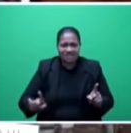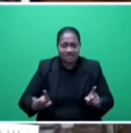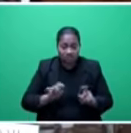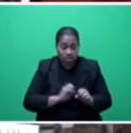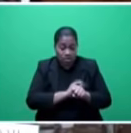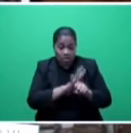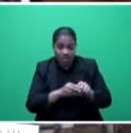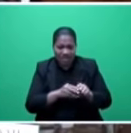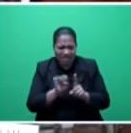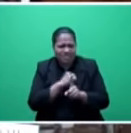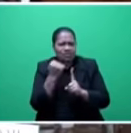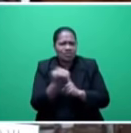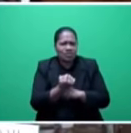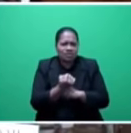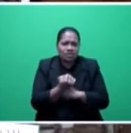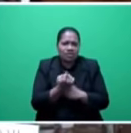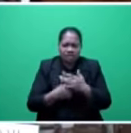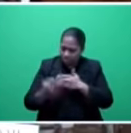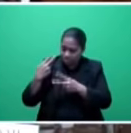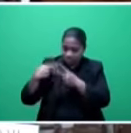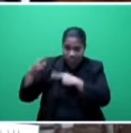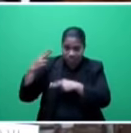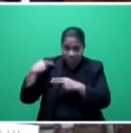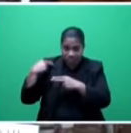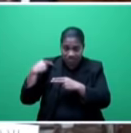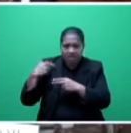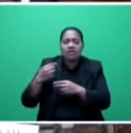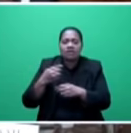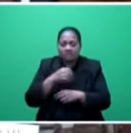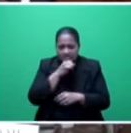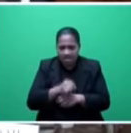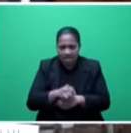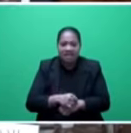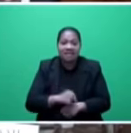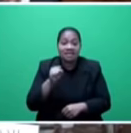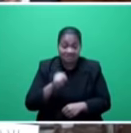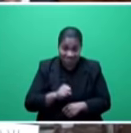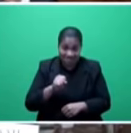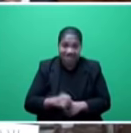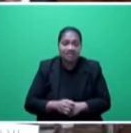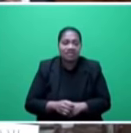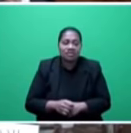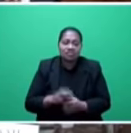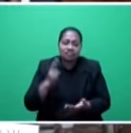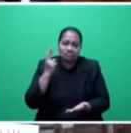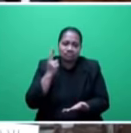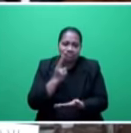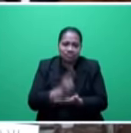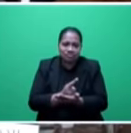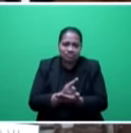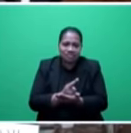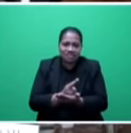COVID-19 situation was in the history of mankind. Indeed, it is tragic, a